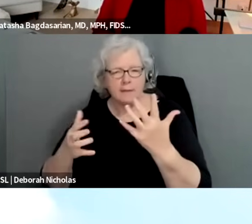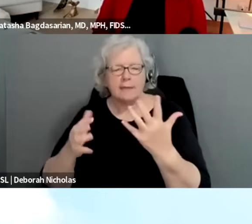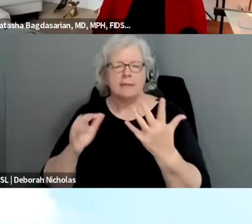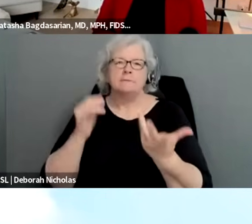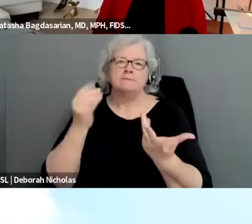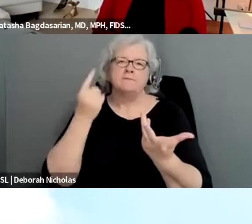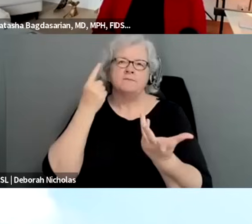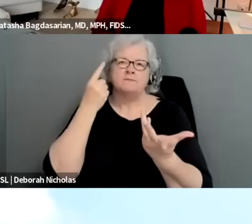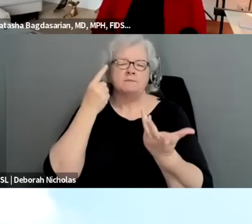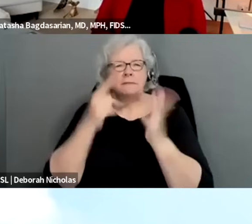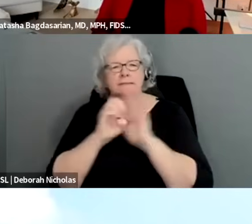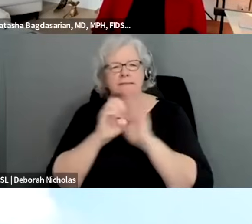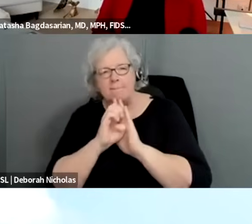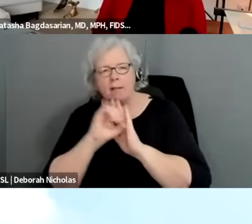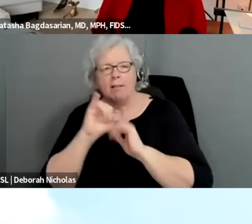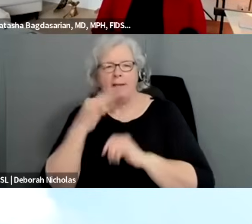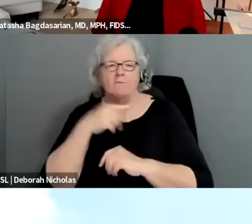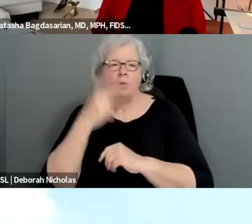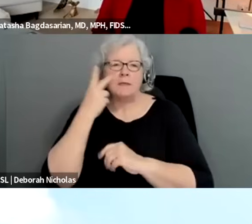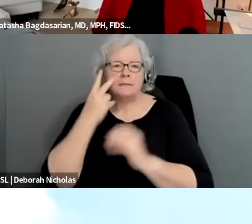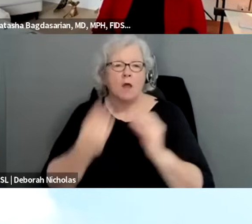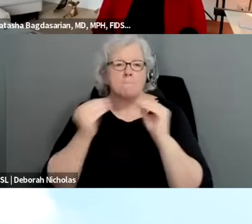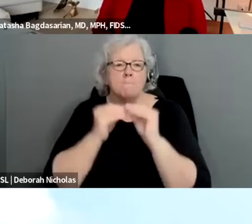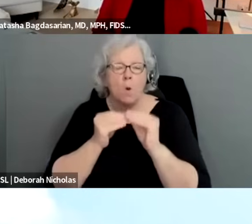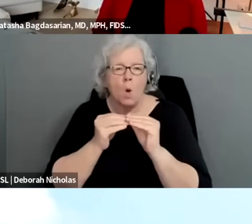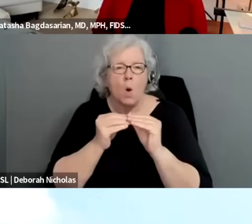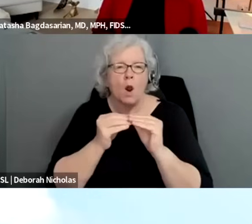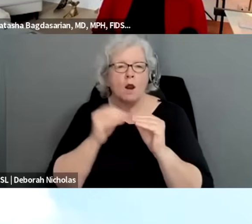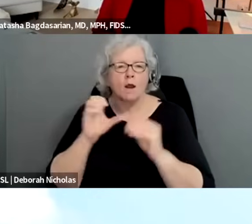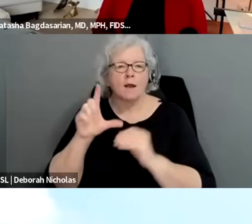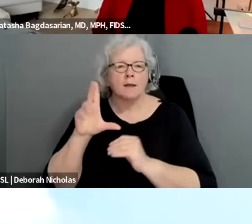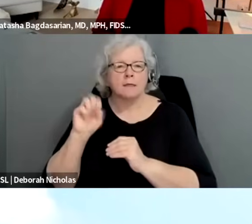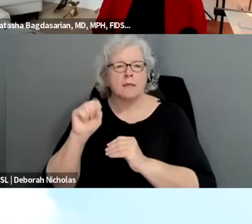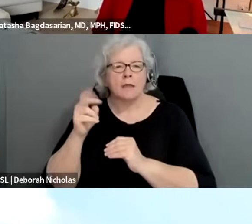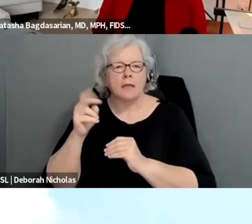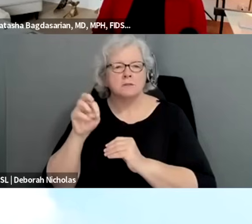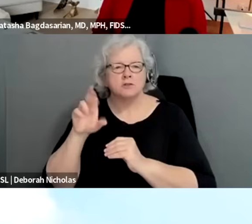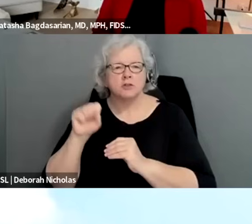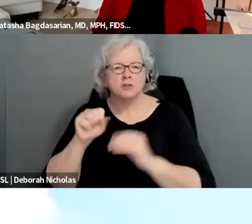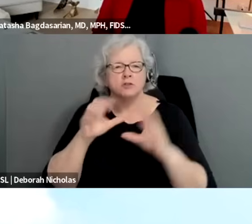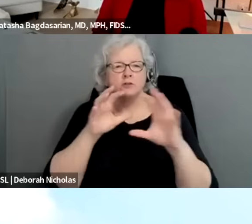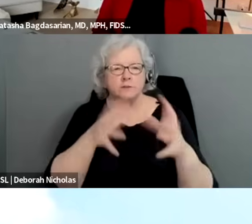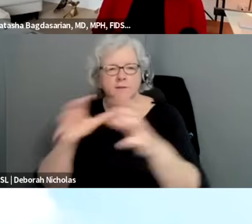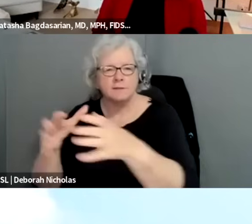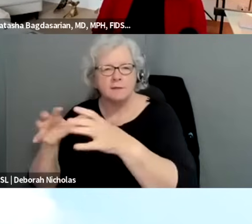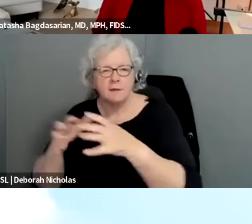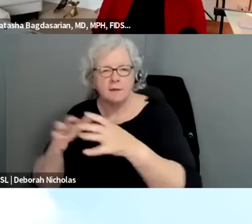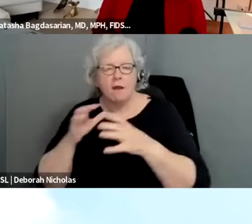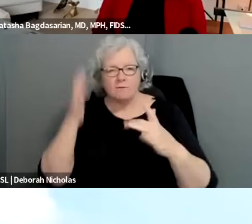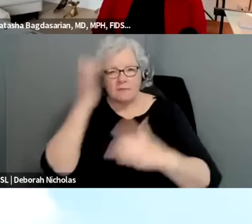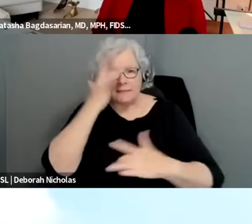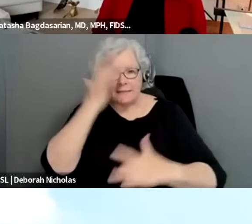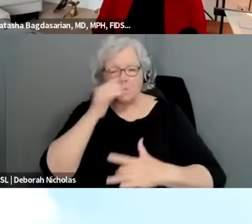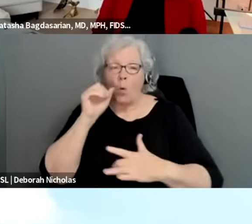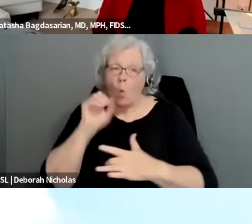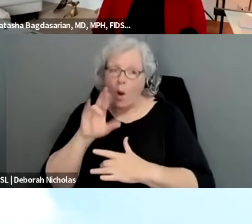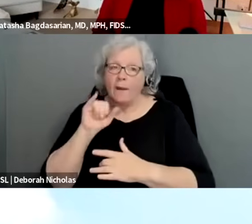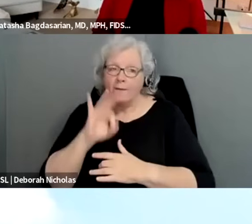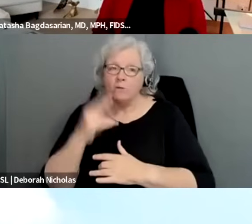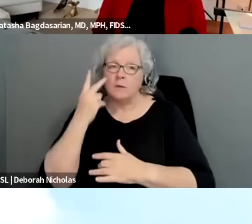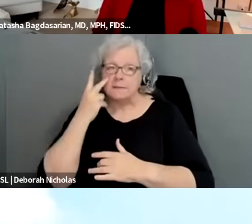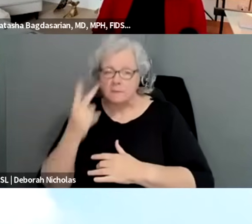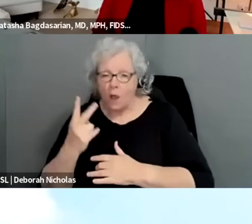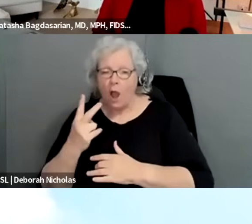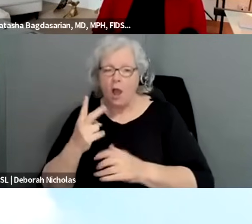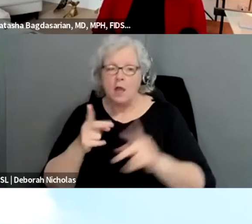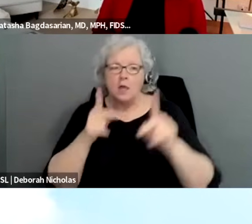saw, more clusters of disease, or if we began to see human to human spread. There